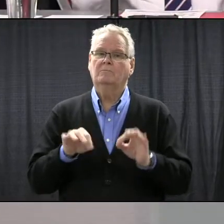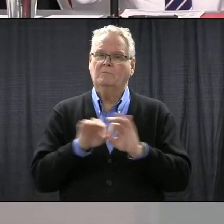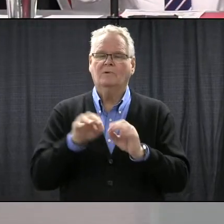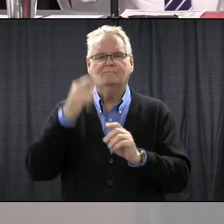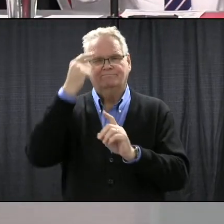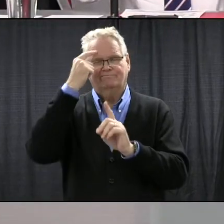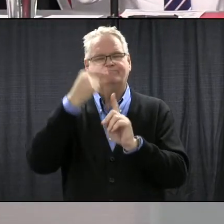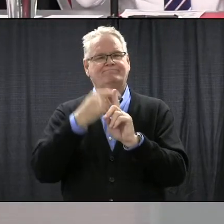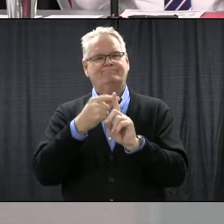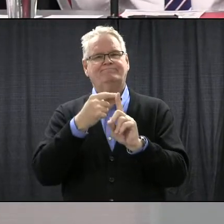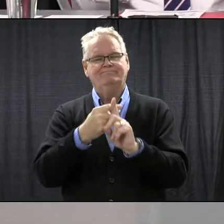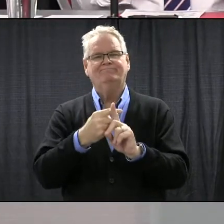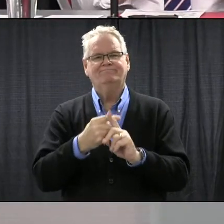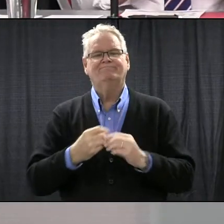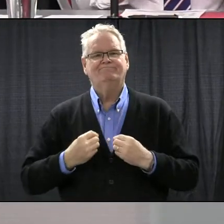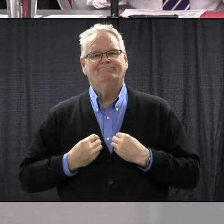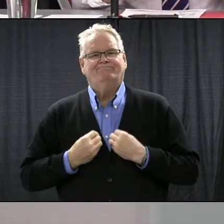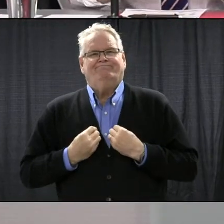Well,